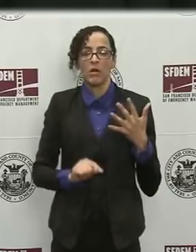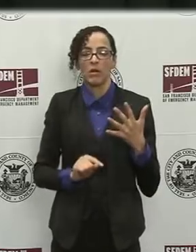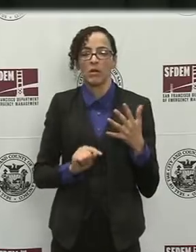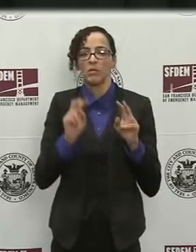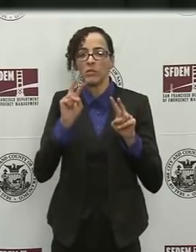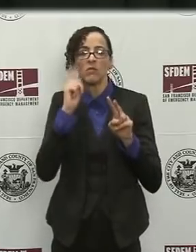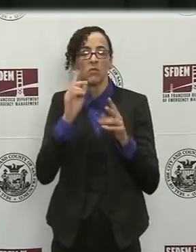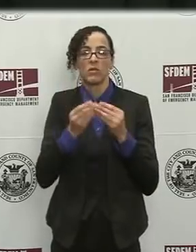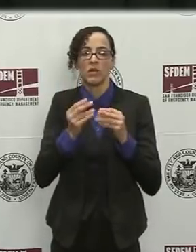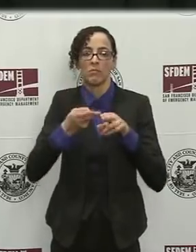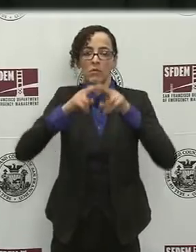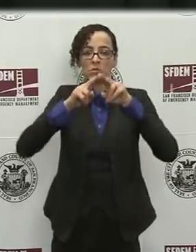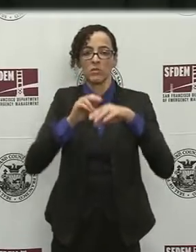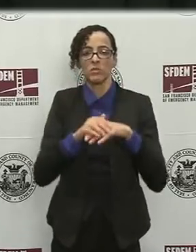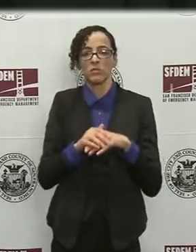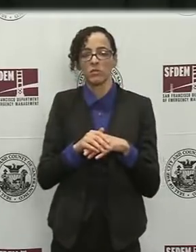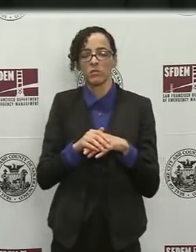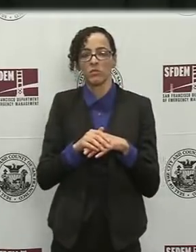today.